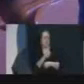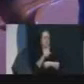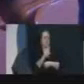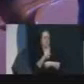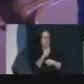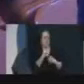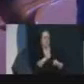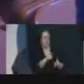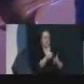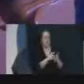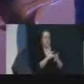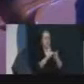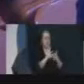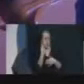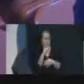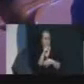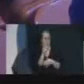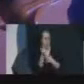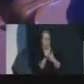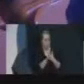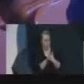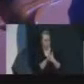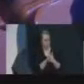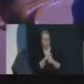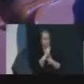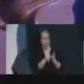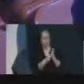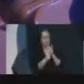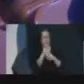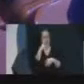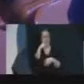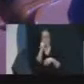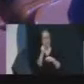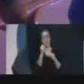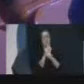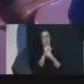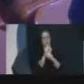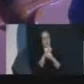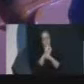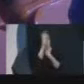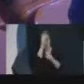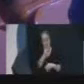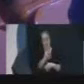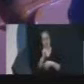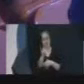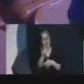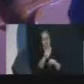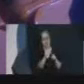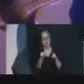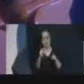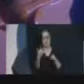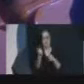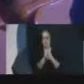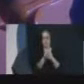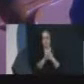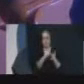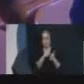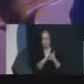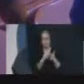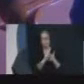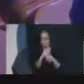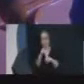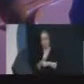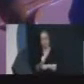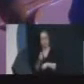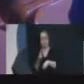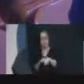in 3rd grade. He was not required to memorize his math facts in 3rd grade. By 5th grade, the calculator was used quite often.